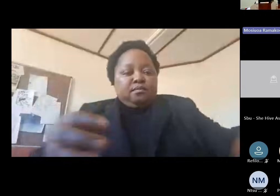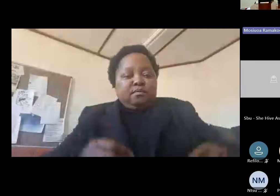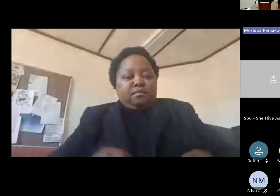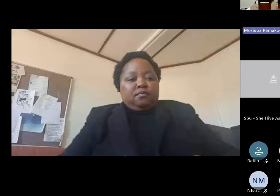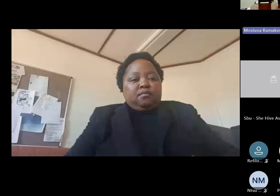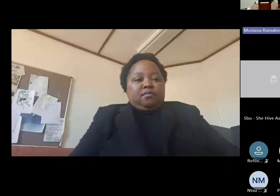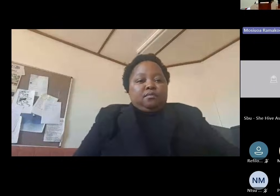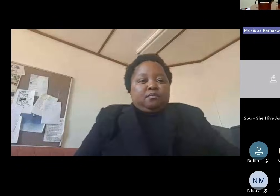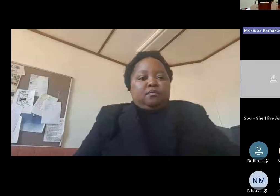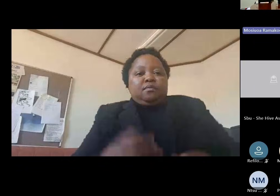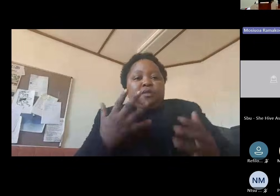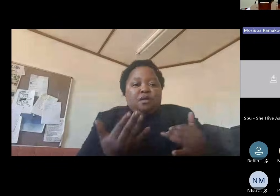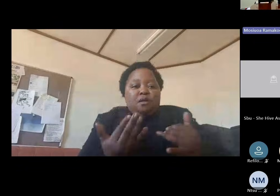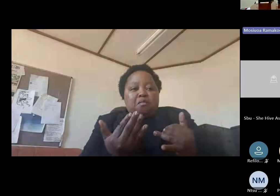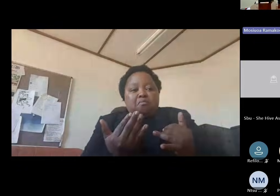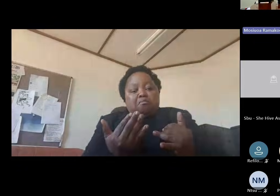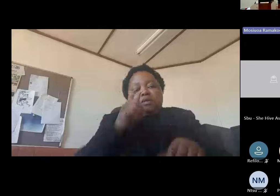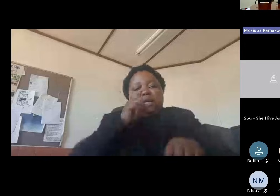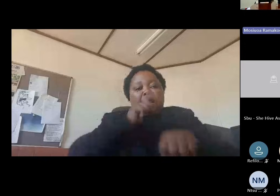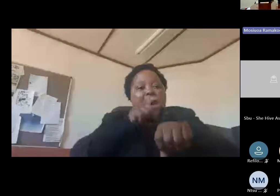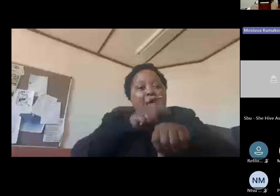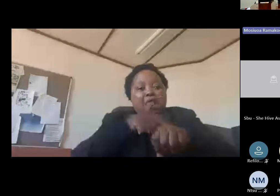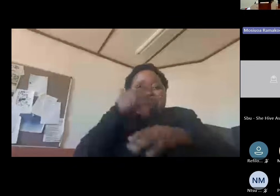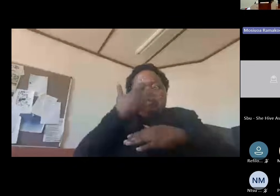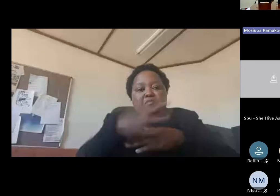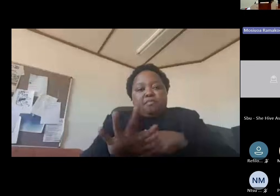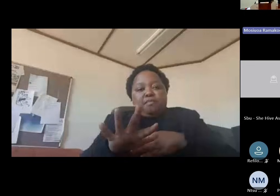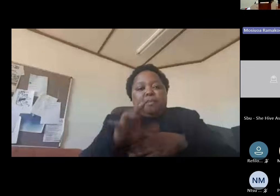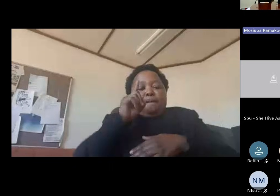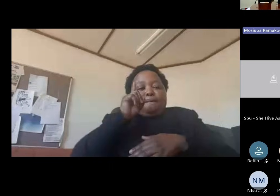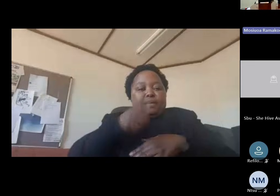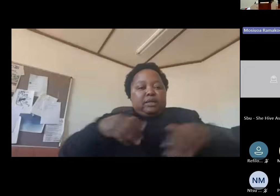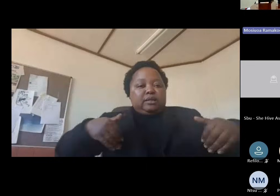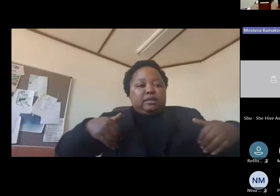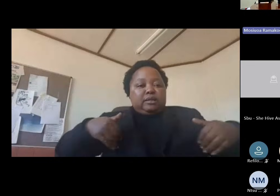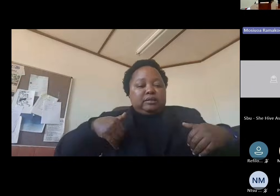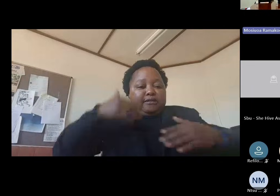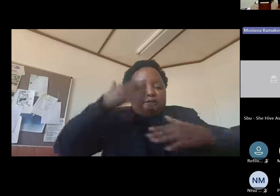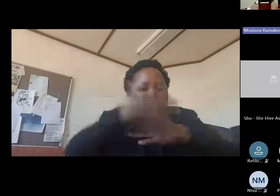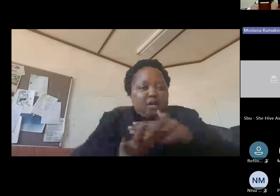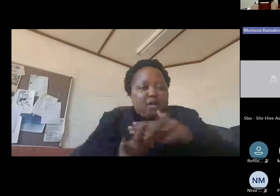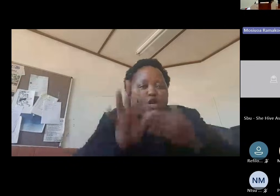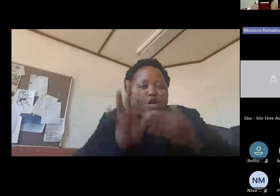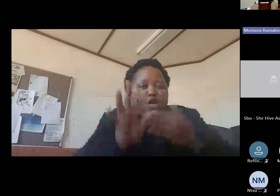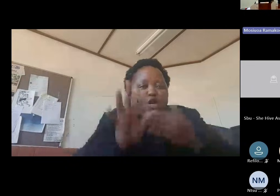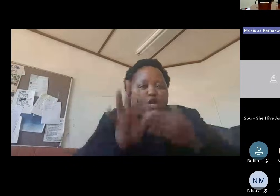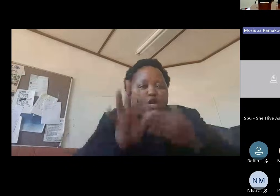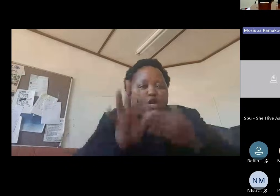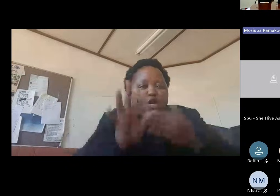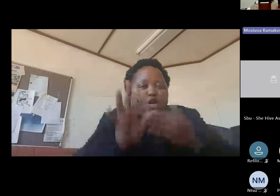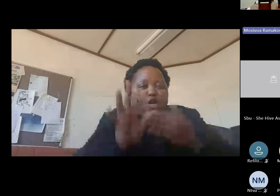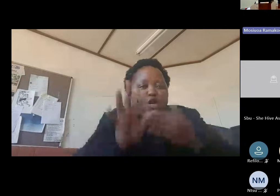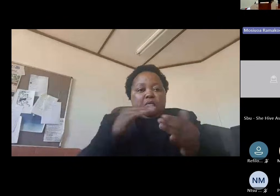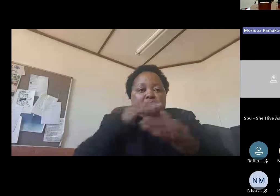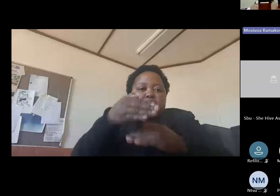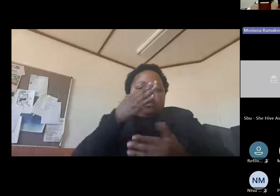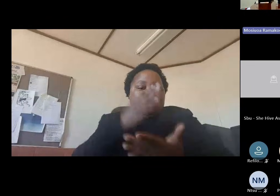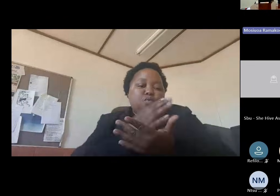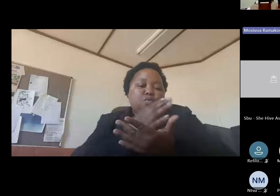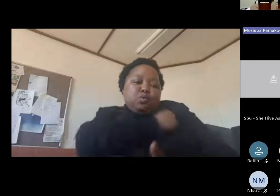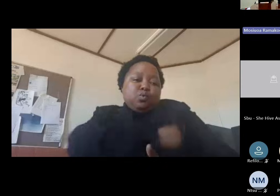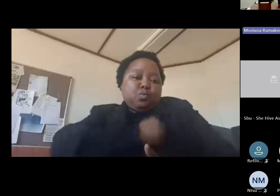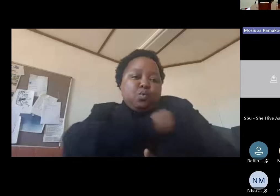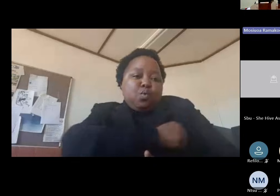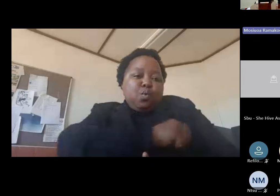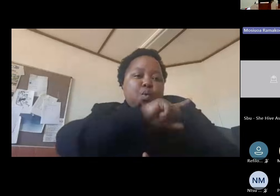minutes late. I think it was around 10:15 when we started. So my sincere apologies, as I would